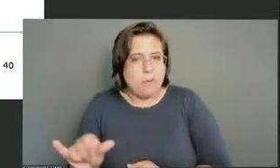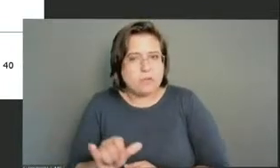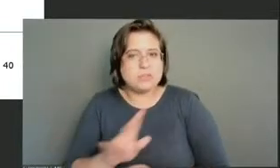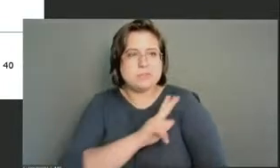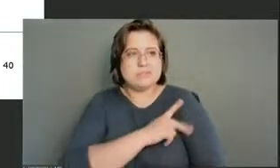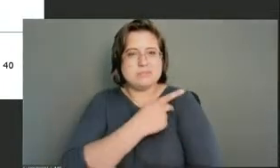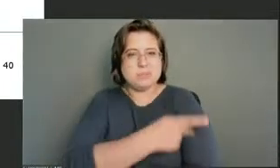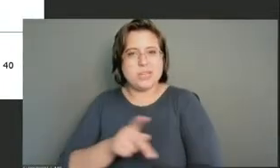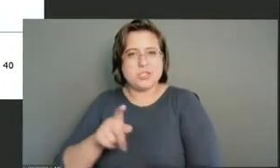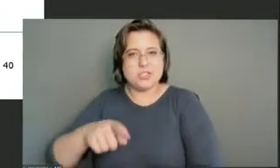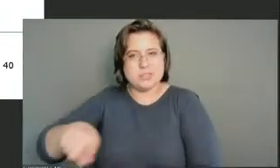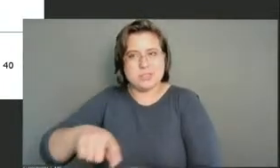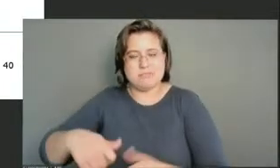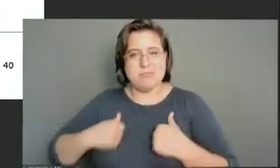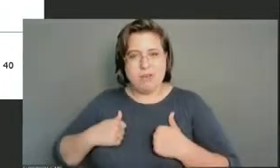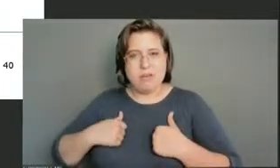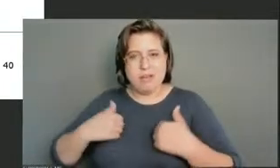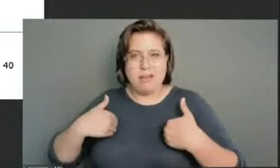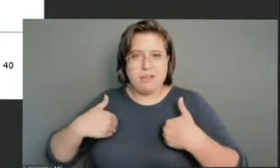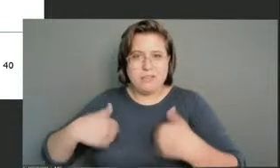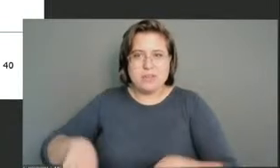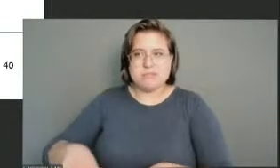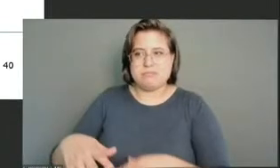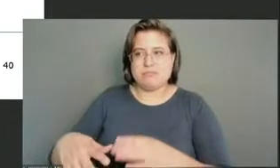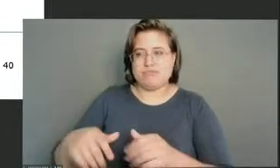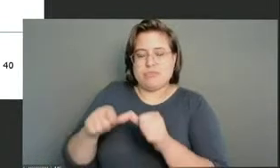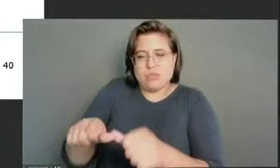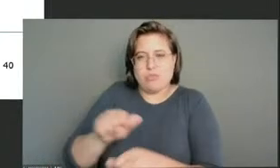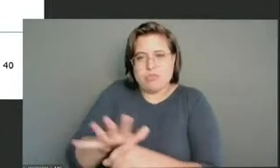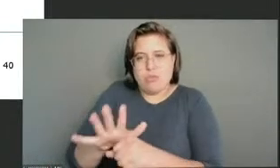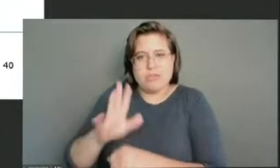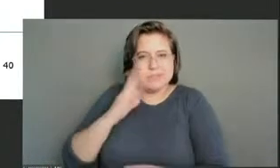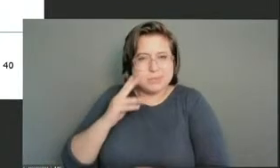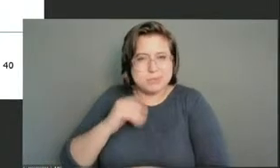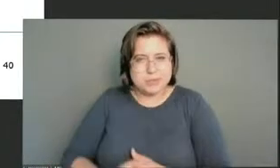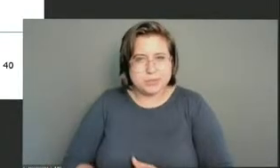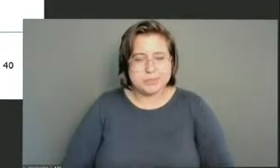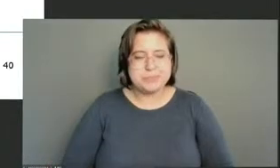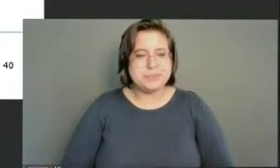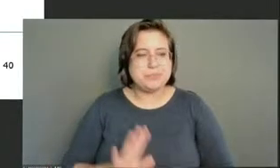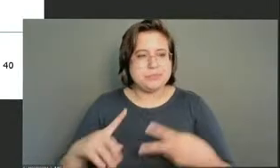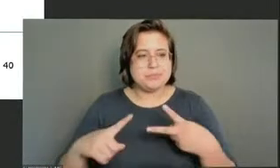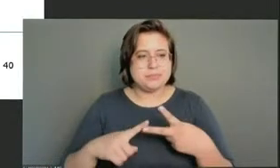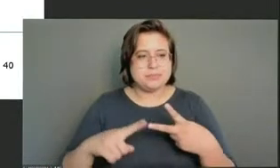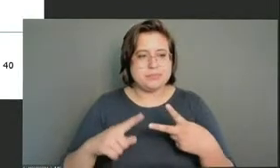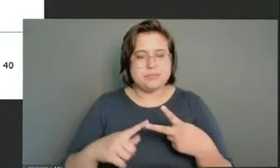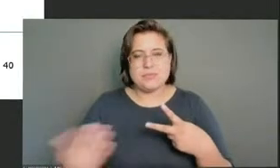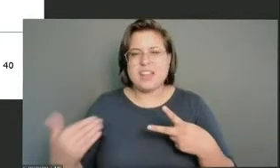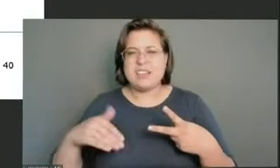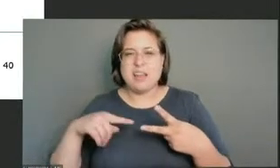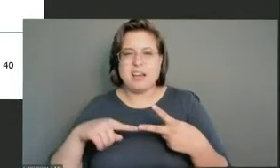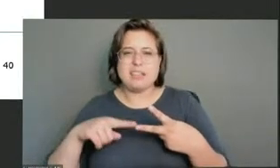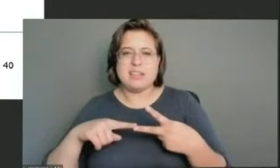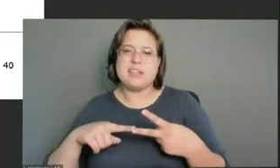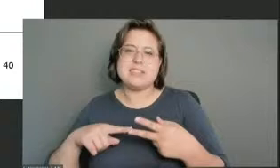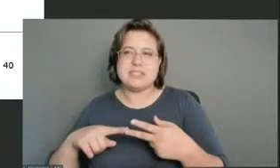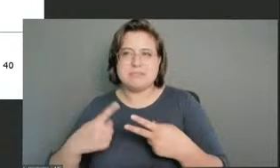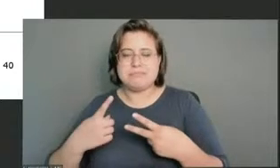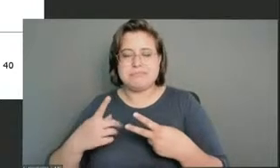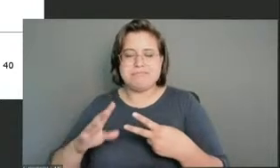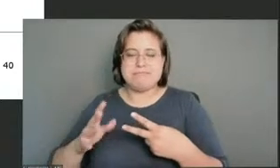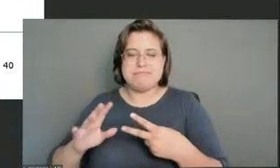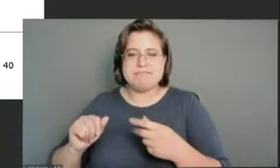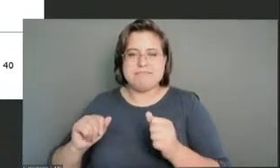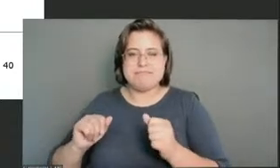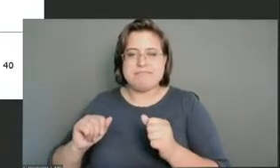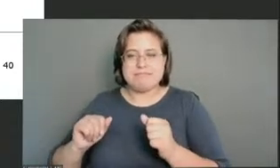patients living with long COVID themselves. The second problem statement, and again, this builds on previous comments by task